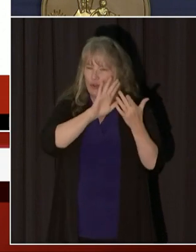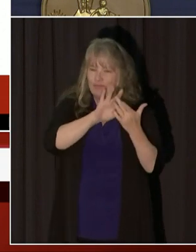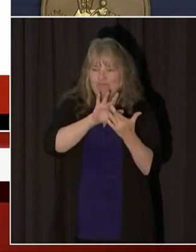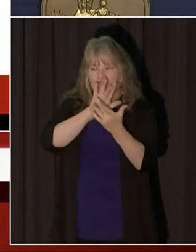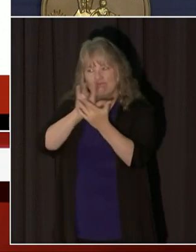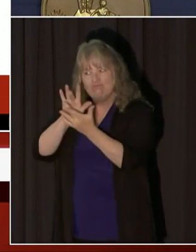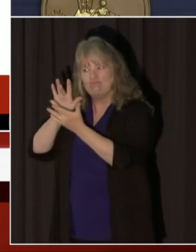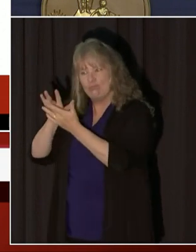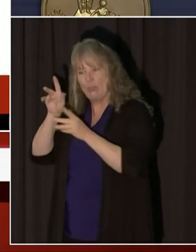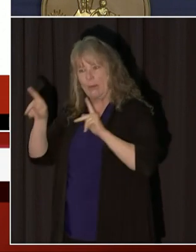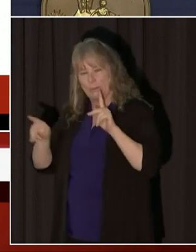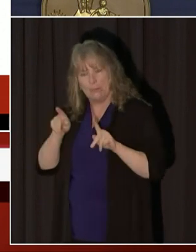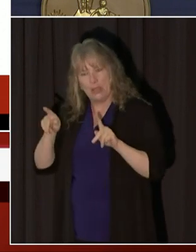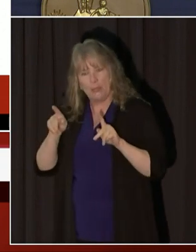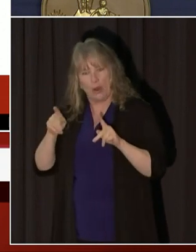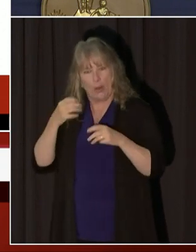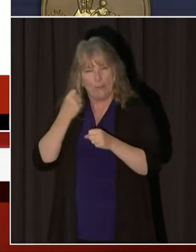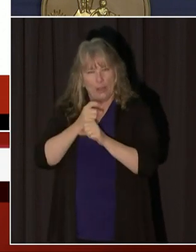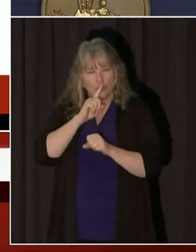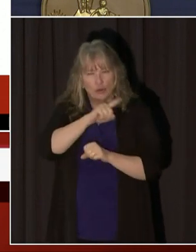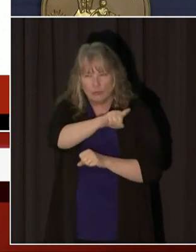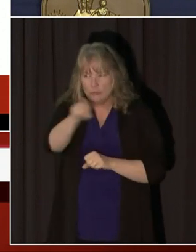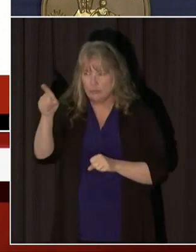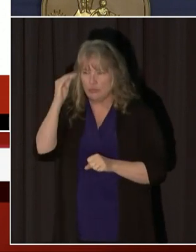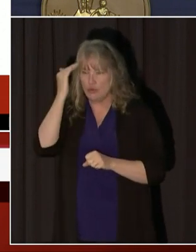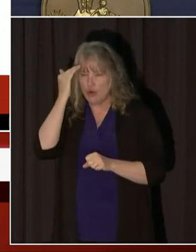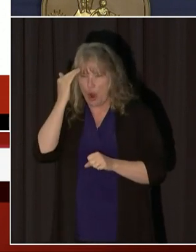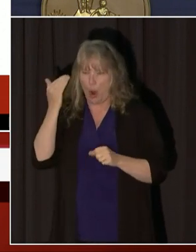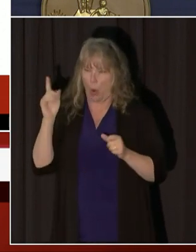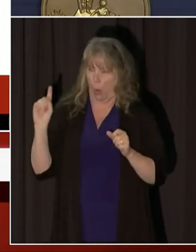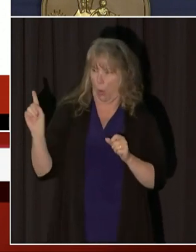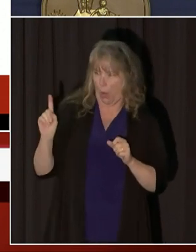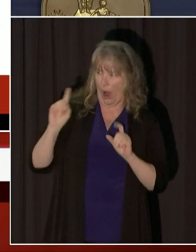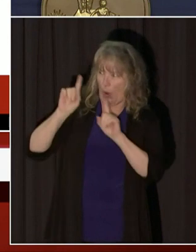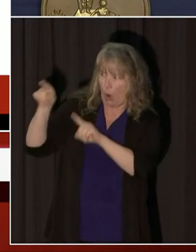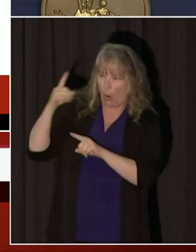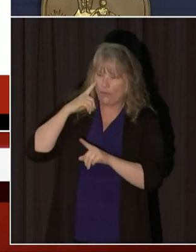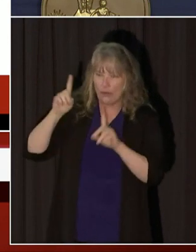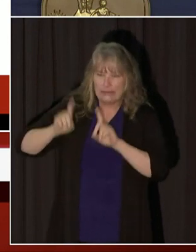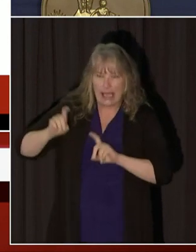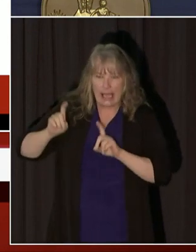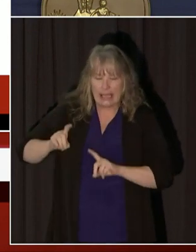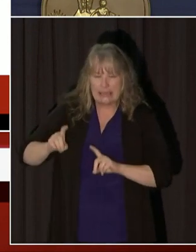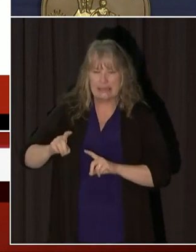people, making everybody aware of the testing locations and that